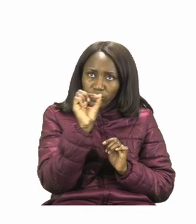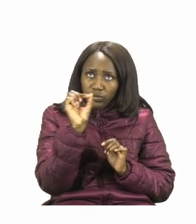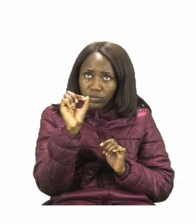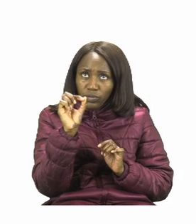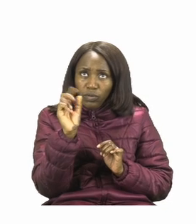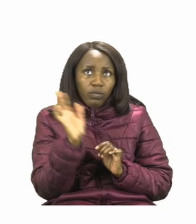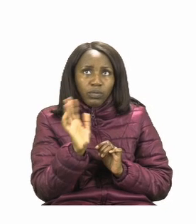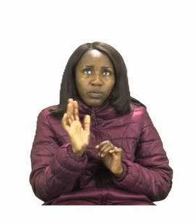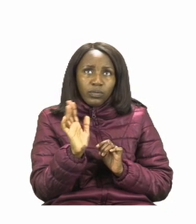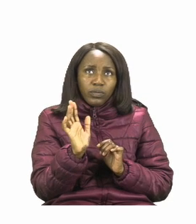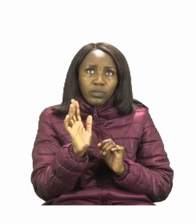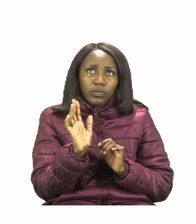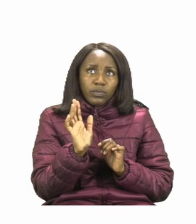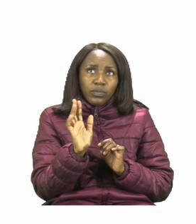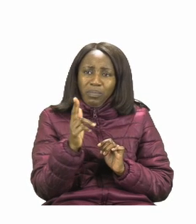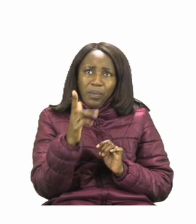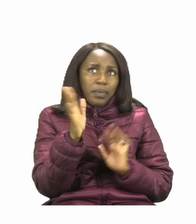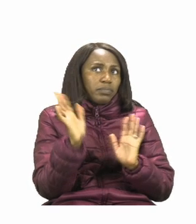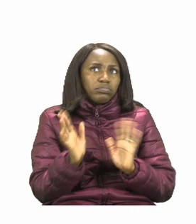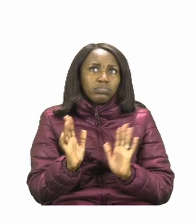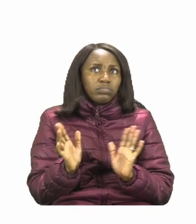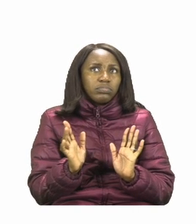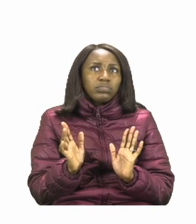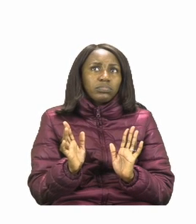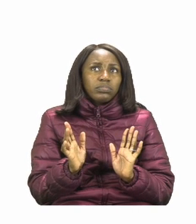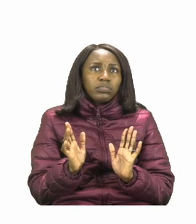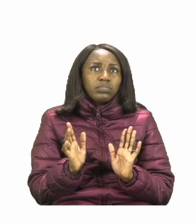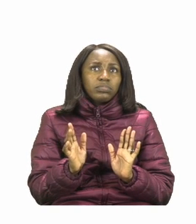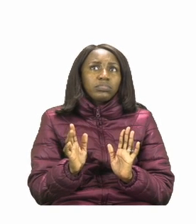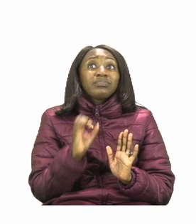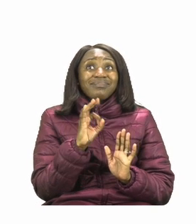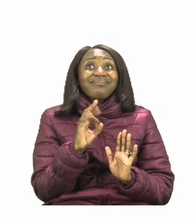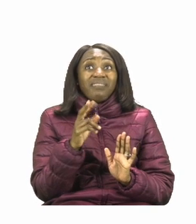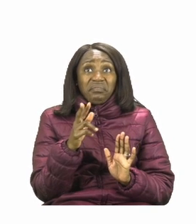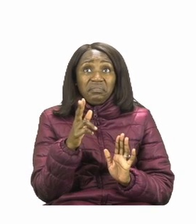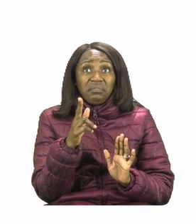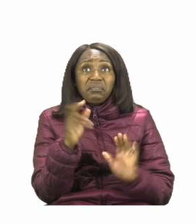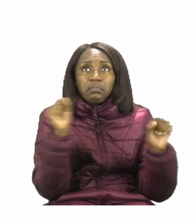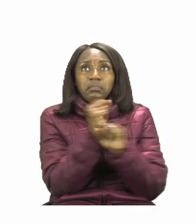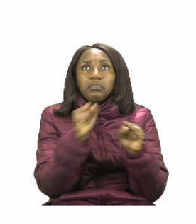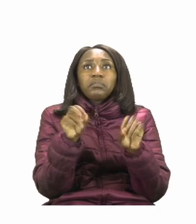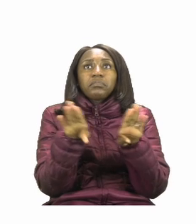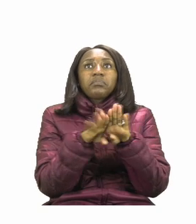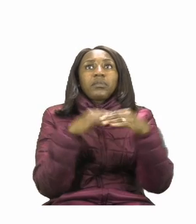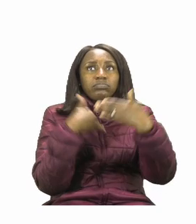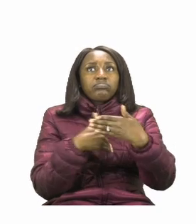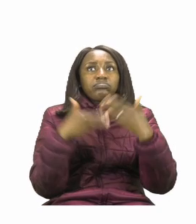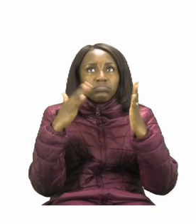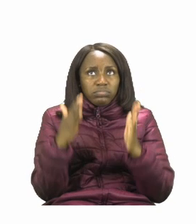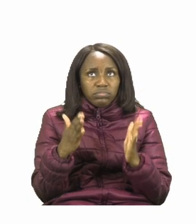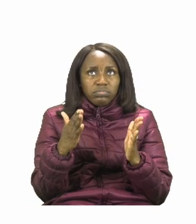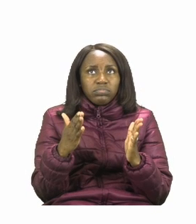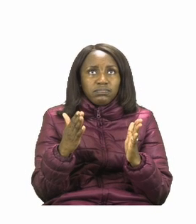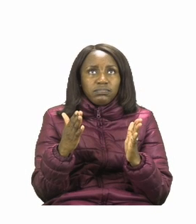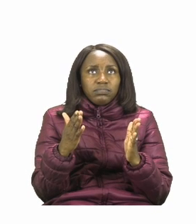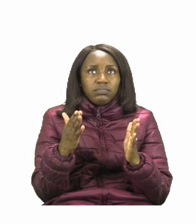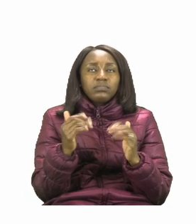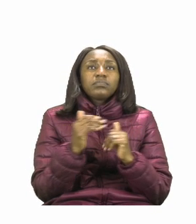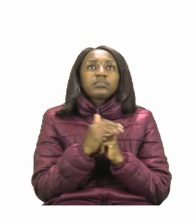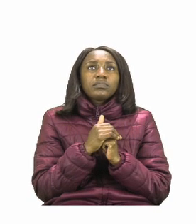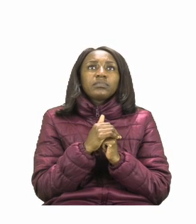out. Do not cut them, because if you do, you won't be able to make a cube.